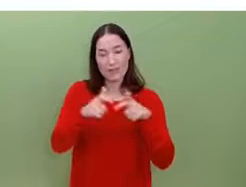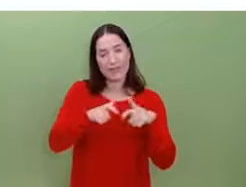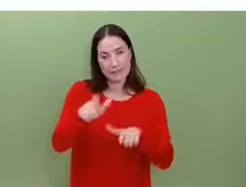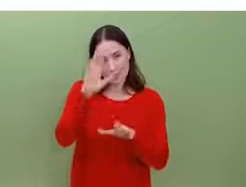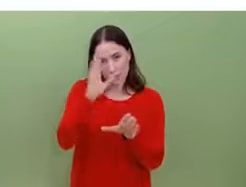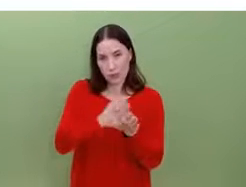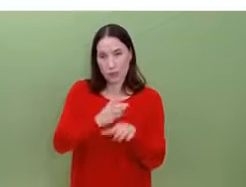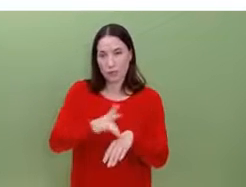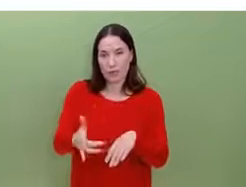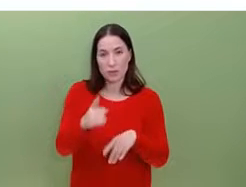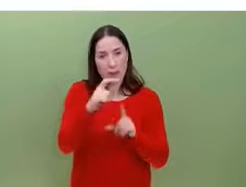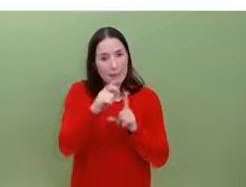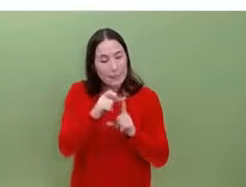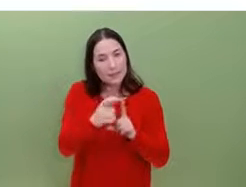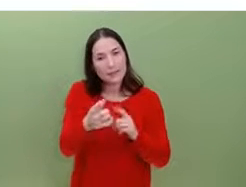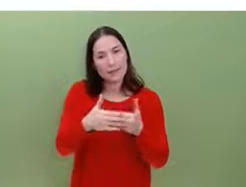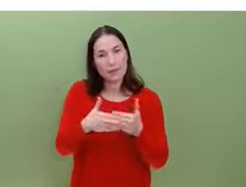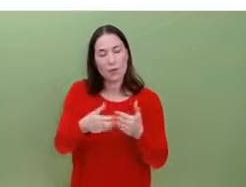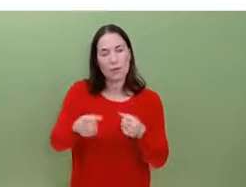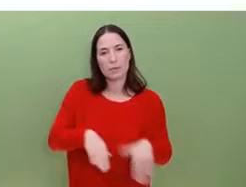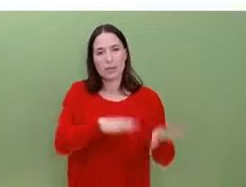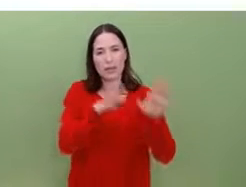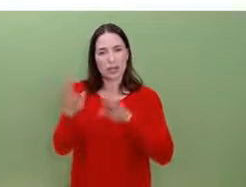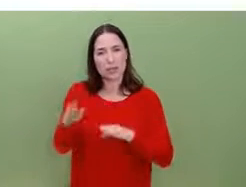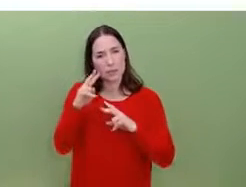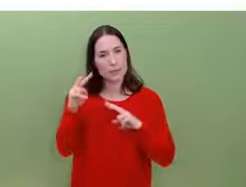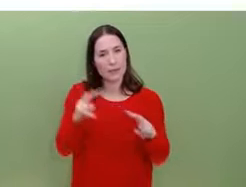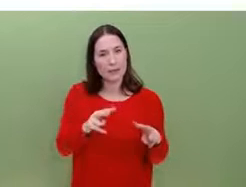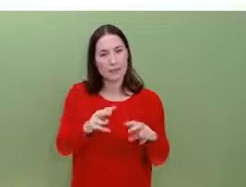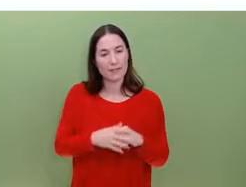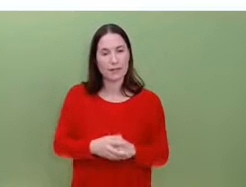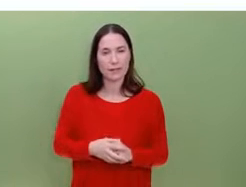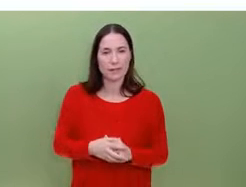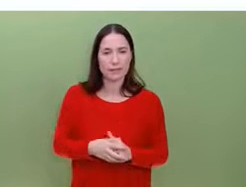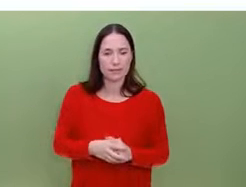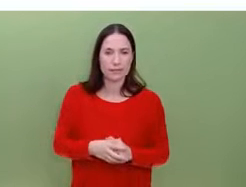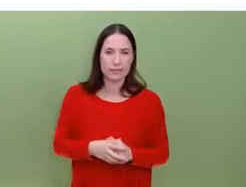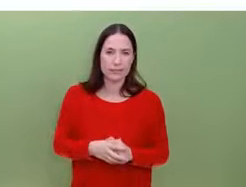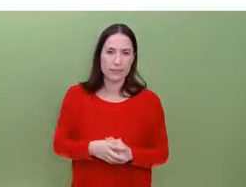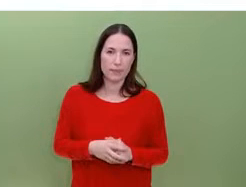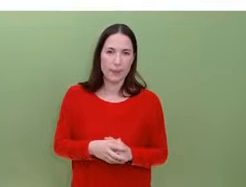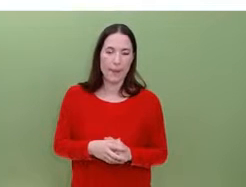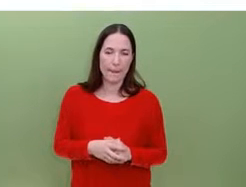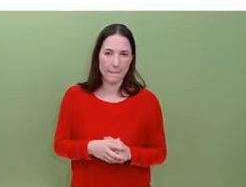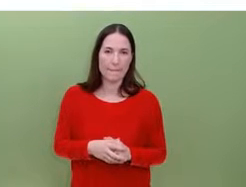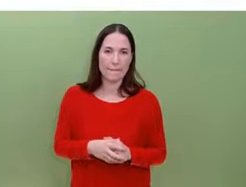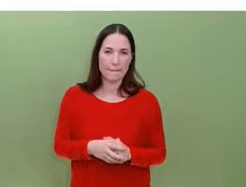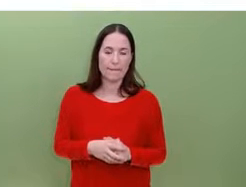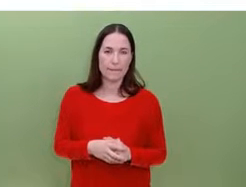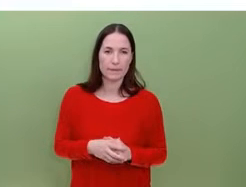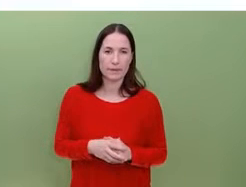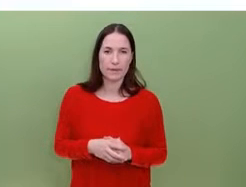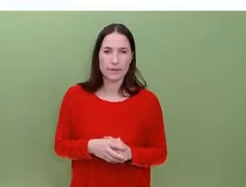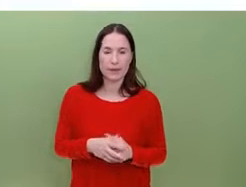reflections in terms of that question from the national perspective? Well, just that some of us, you